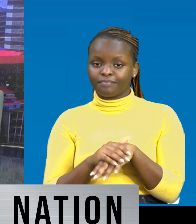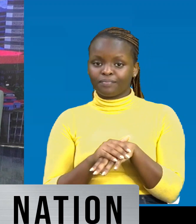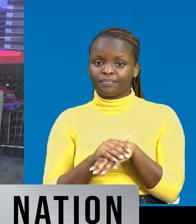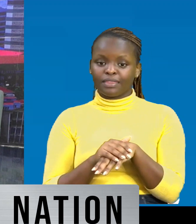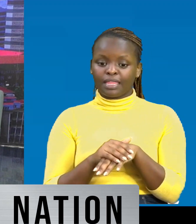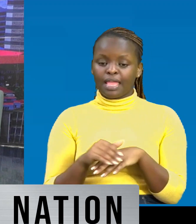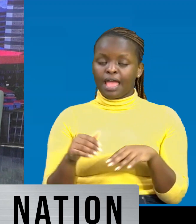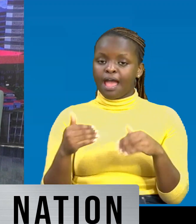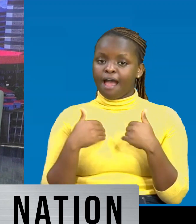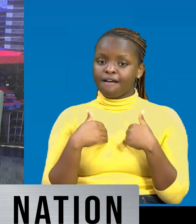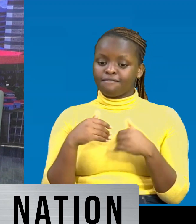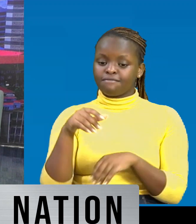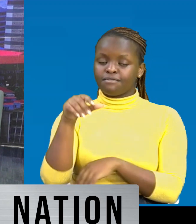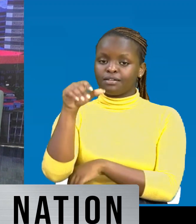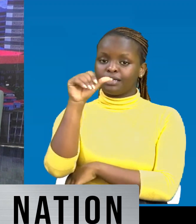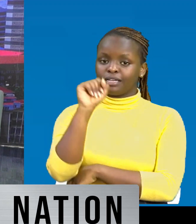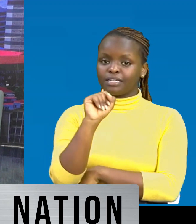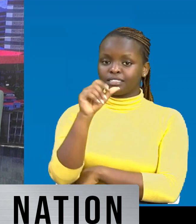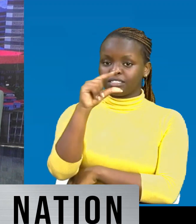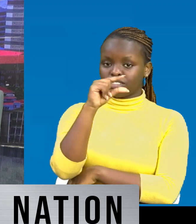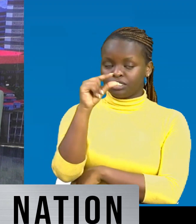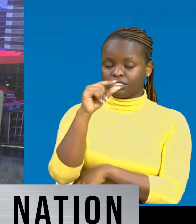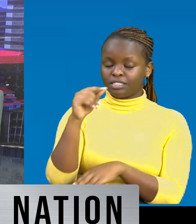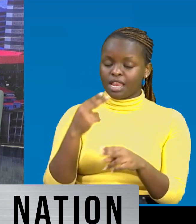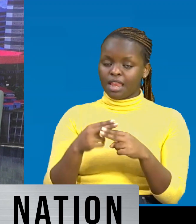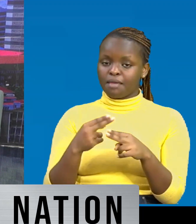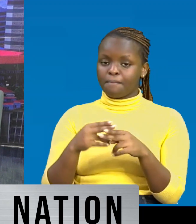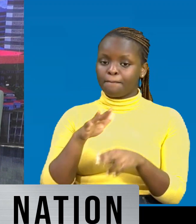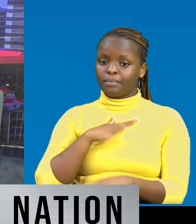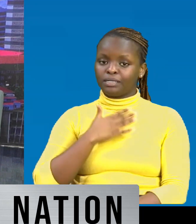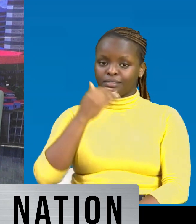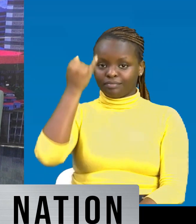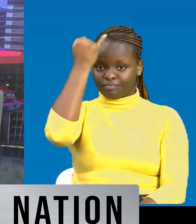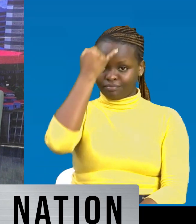with the SG, Nicholas Oyo. My name is Jonah Simba.